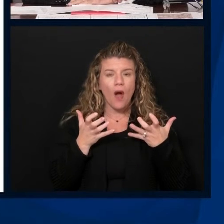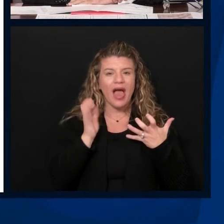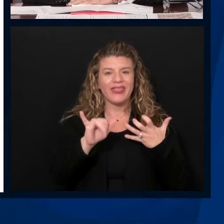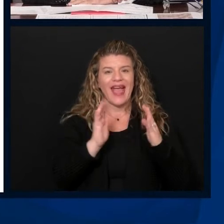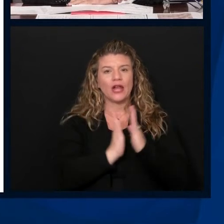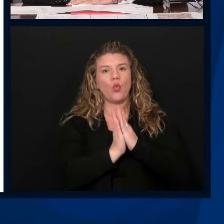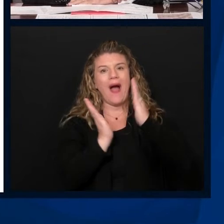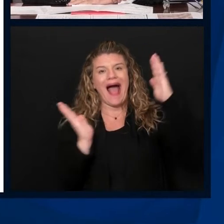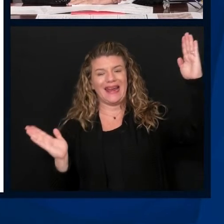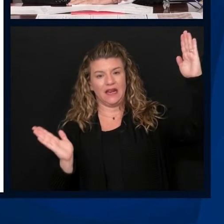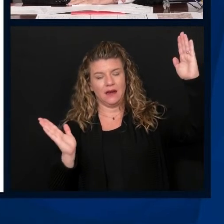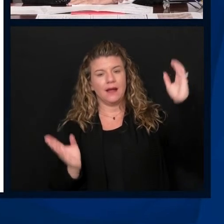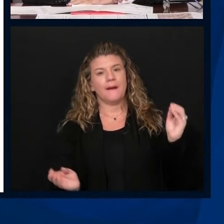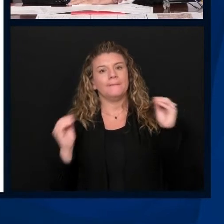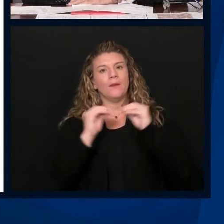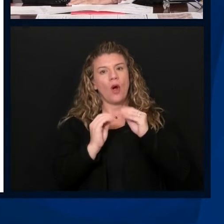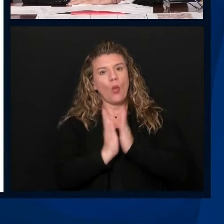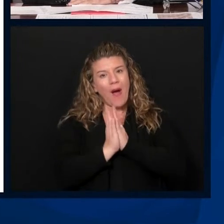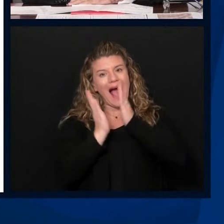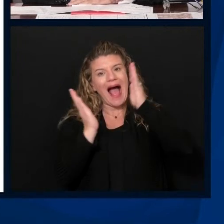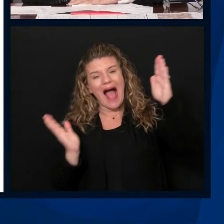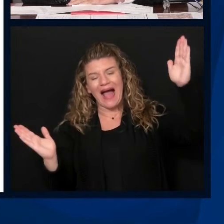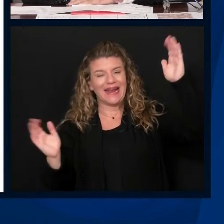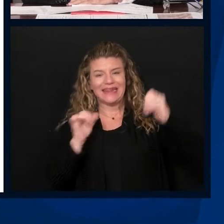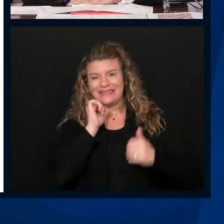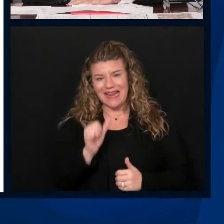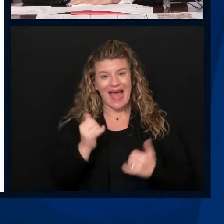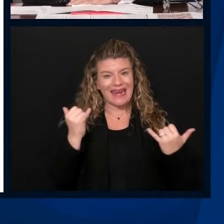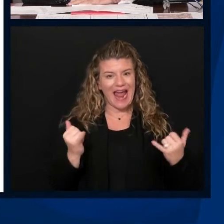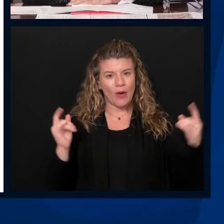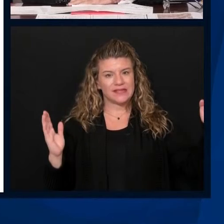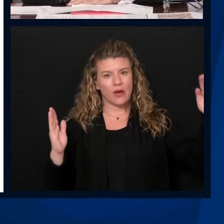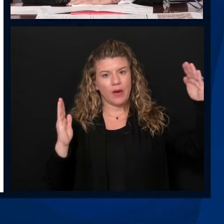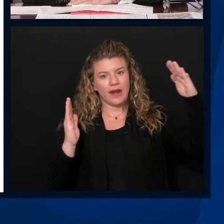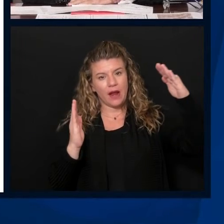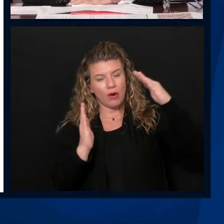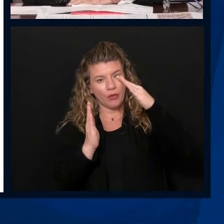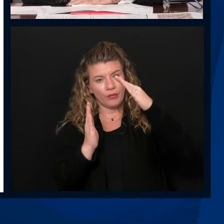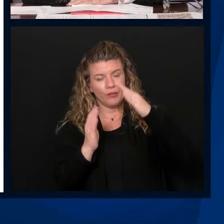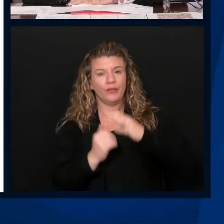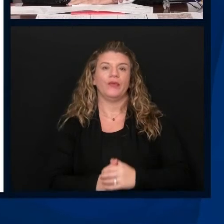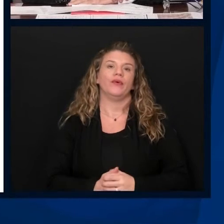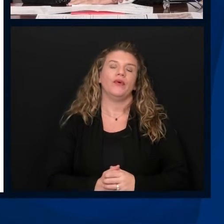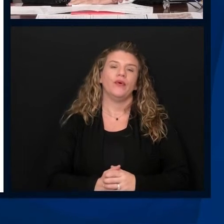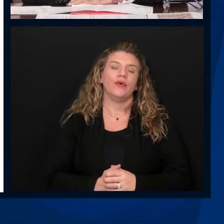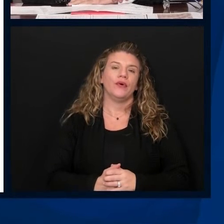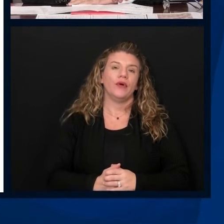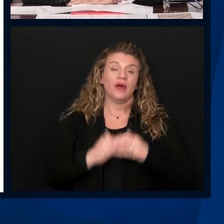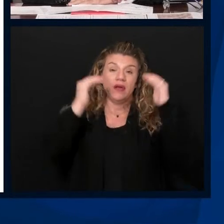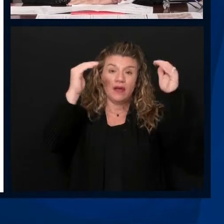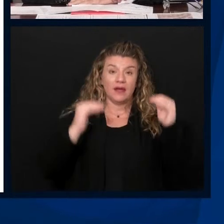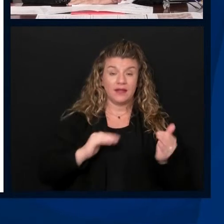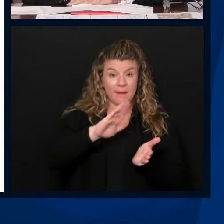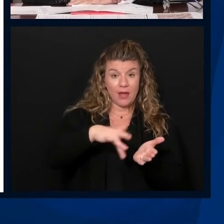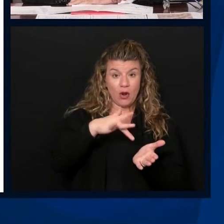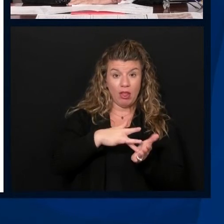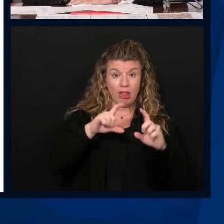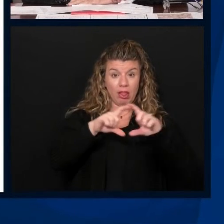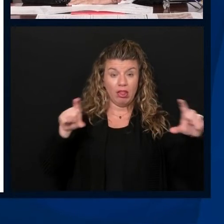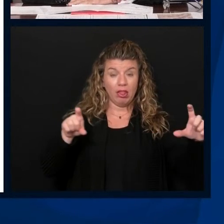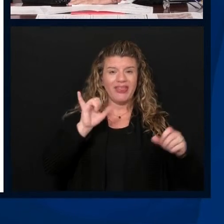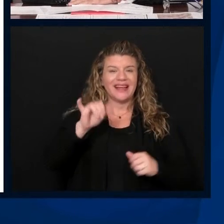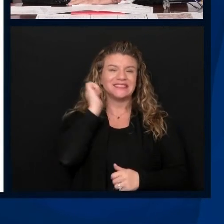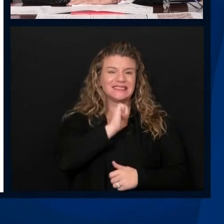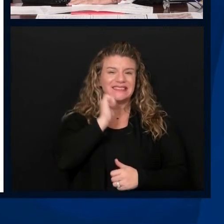widen and widen more and more, and it's not. It's narrowing. In the next line, that's our daily